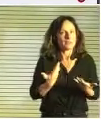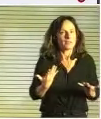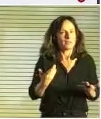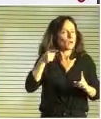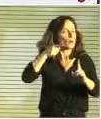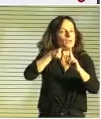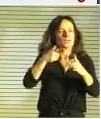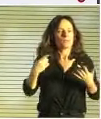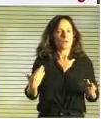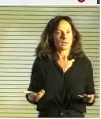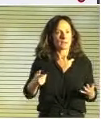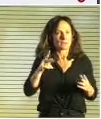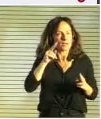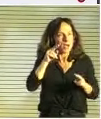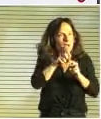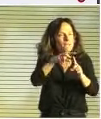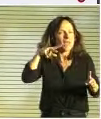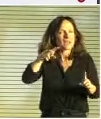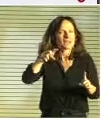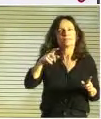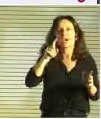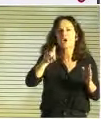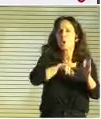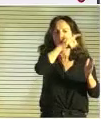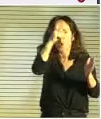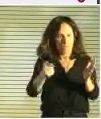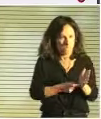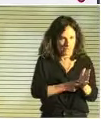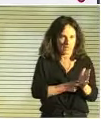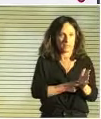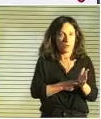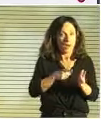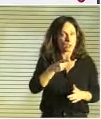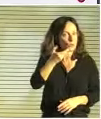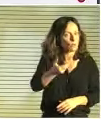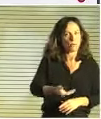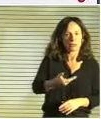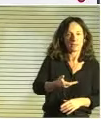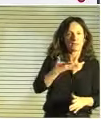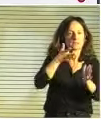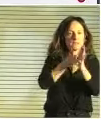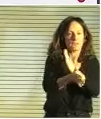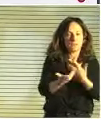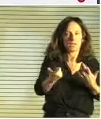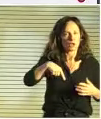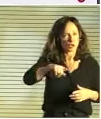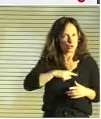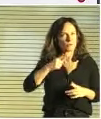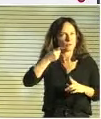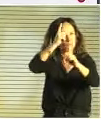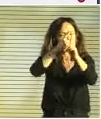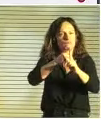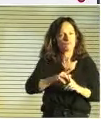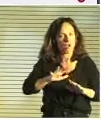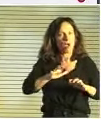for us, to partner with everybody. This means we can have high ambition. UNWTO can have high ambition. Balearics